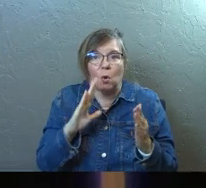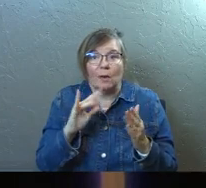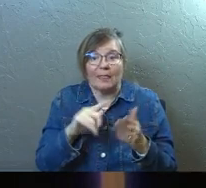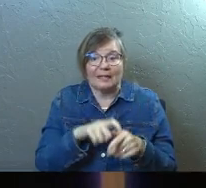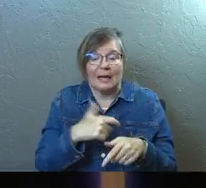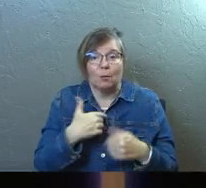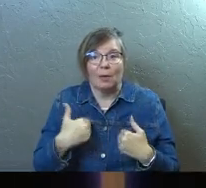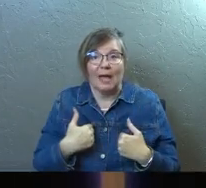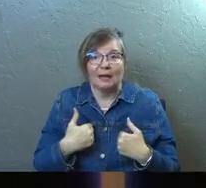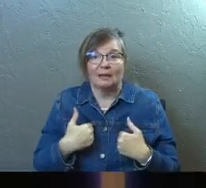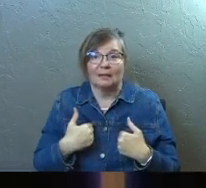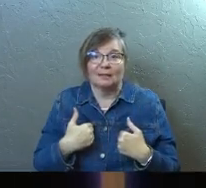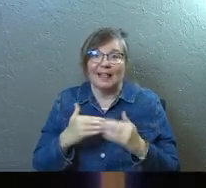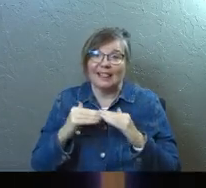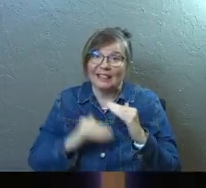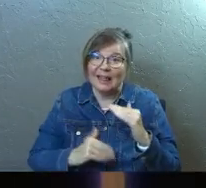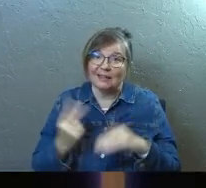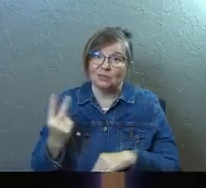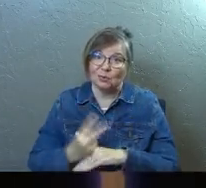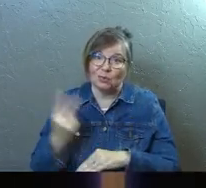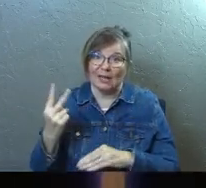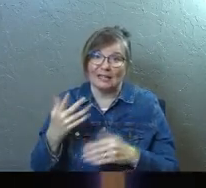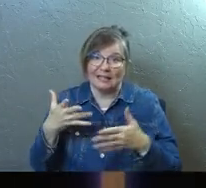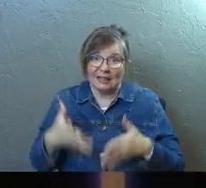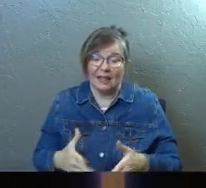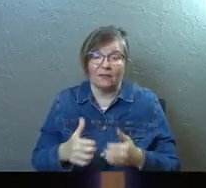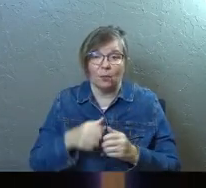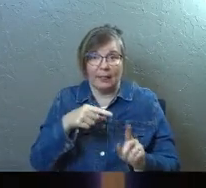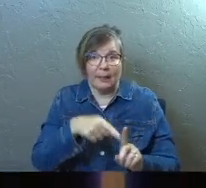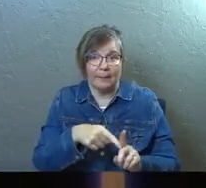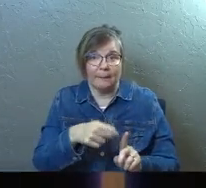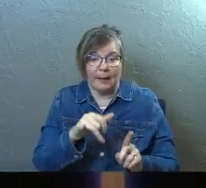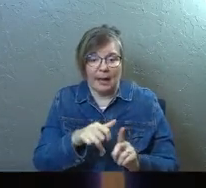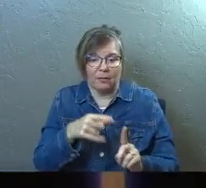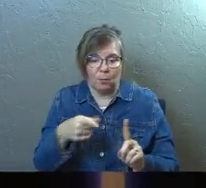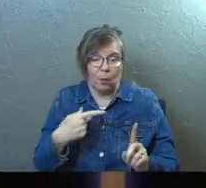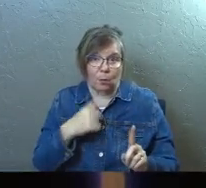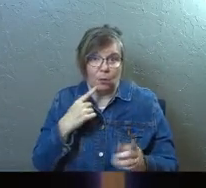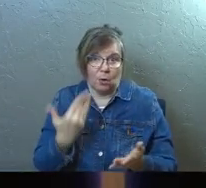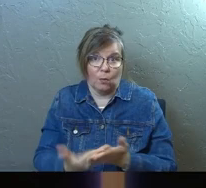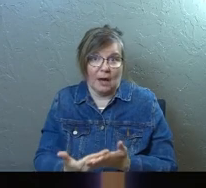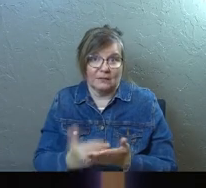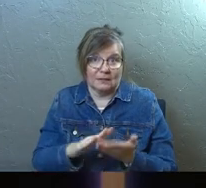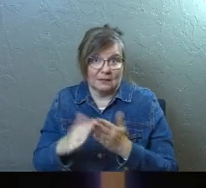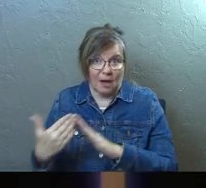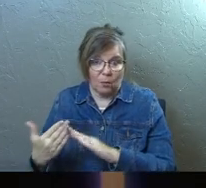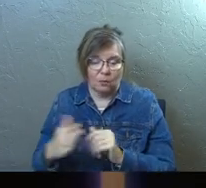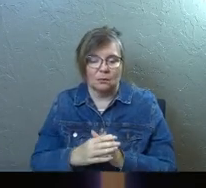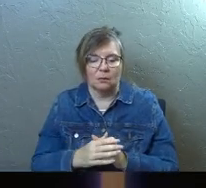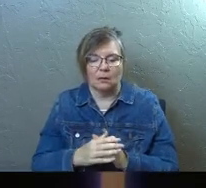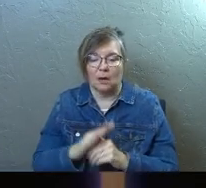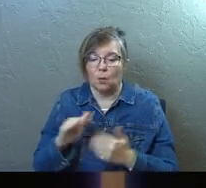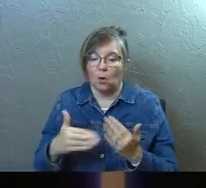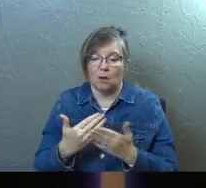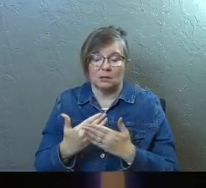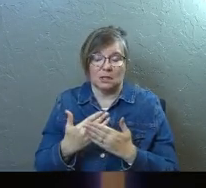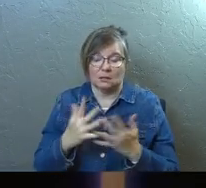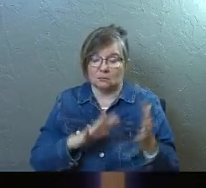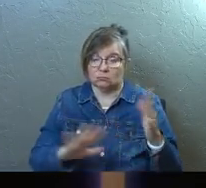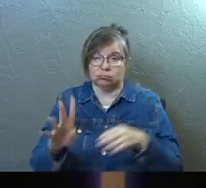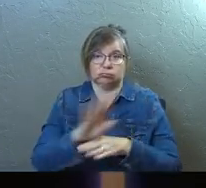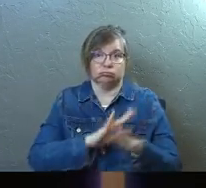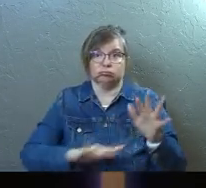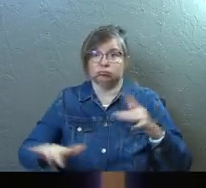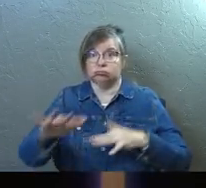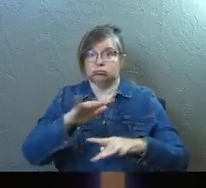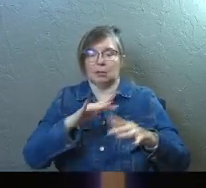know it then, but we had less than 2 days left with him at the point that we arrived in town. And it was all just a whirlwind.